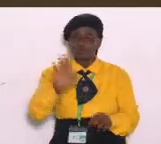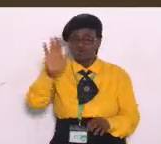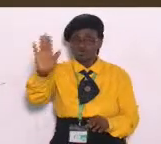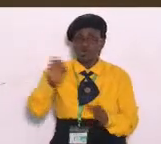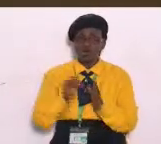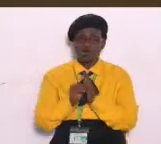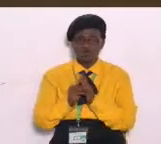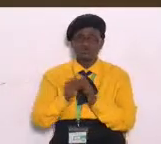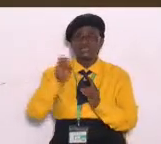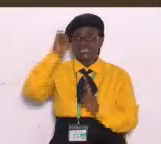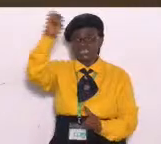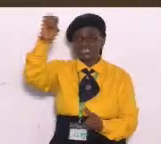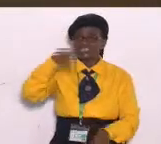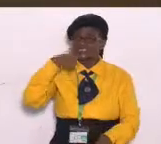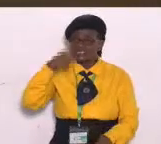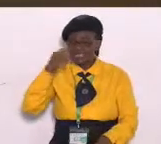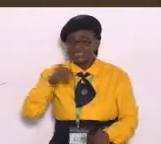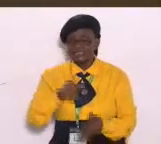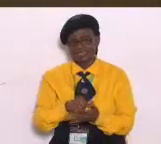so.